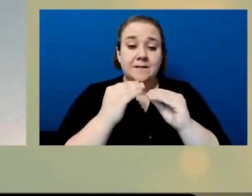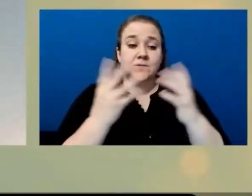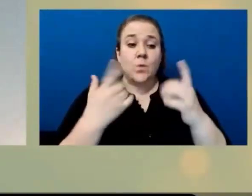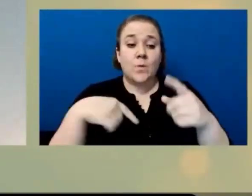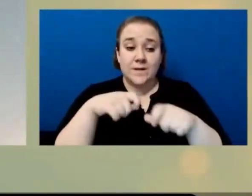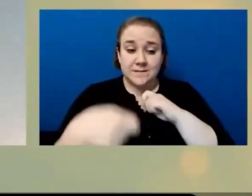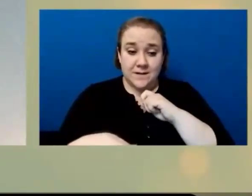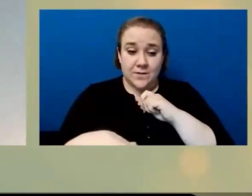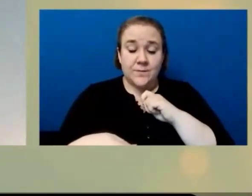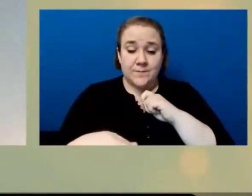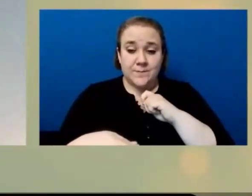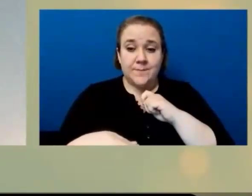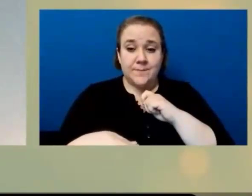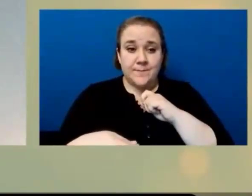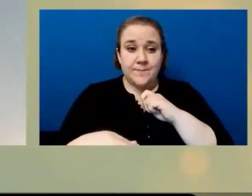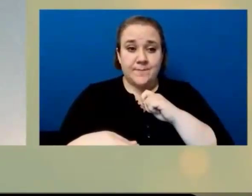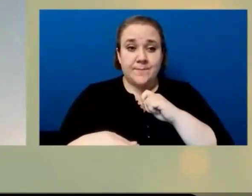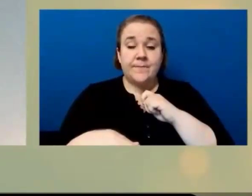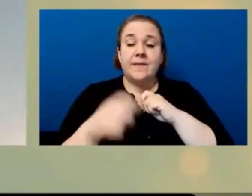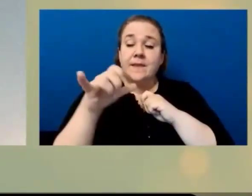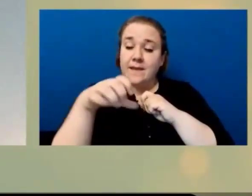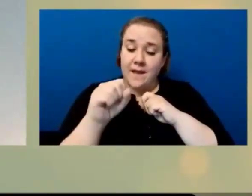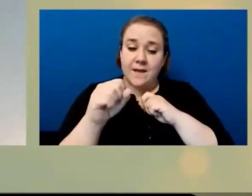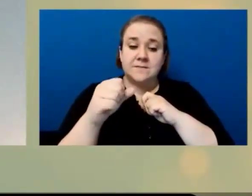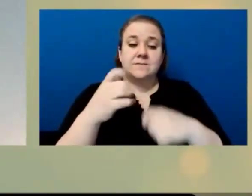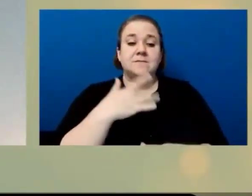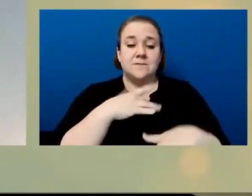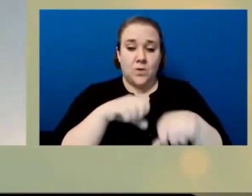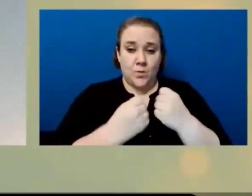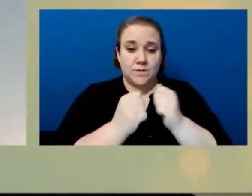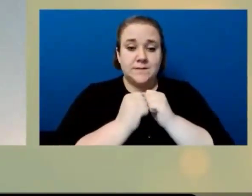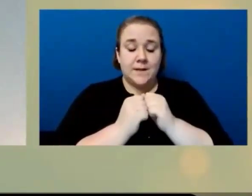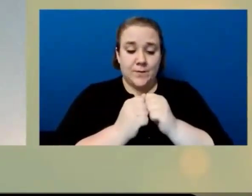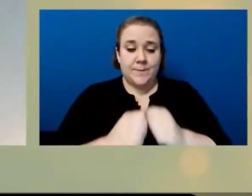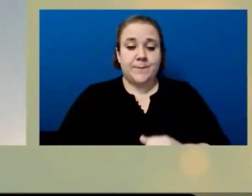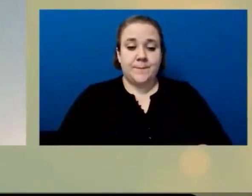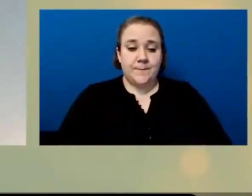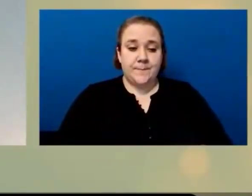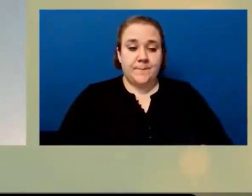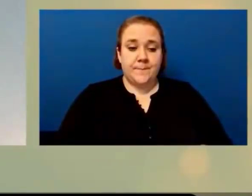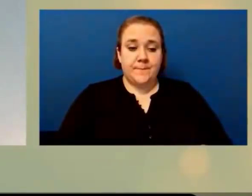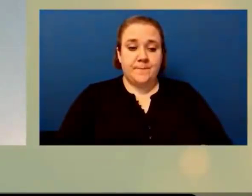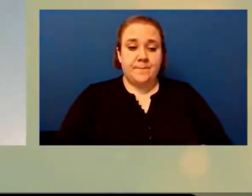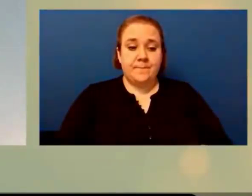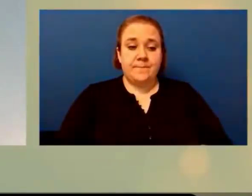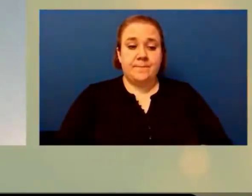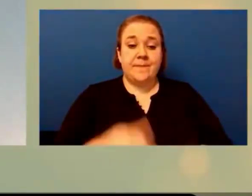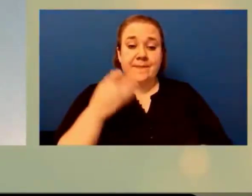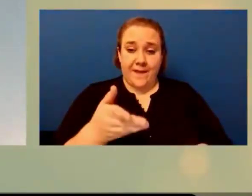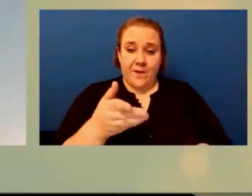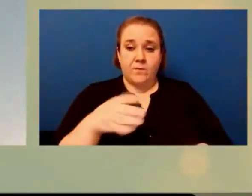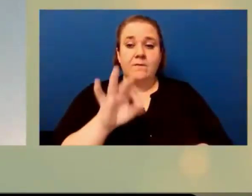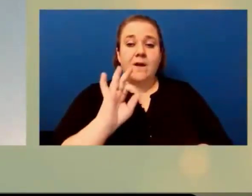I hope you have a web like that too, in your community, in your congregation, in your beautiful family